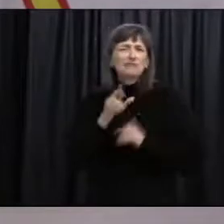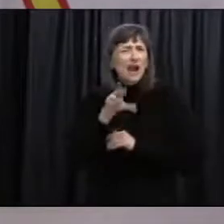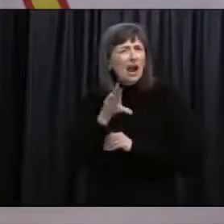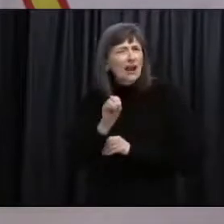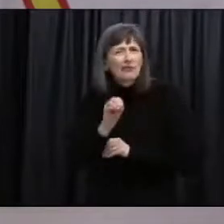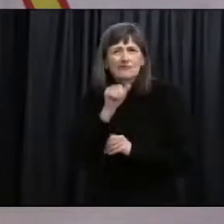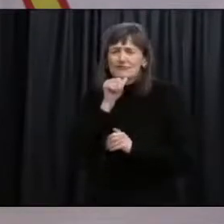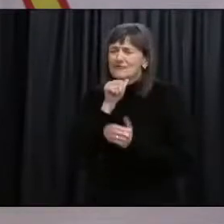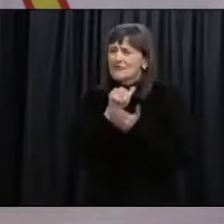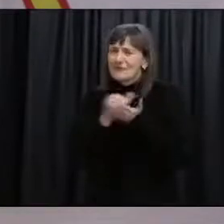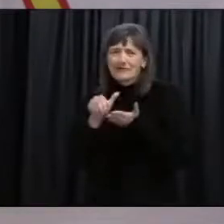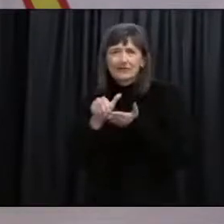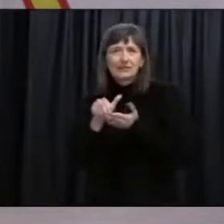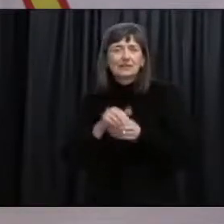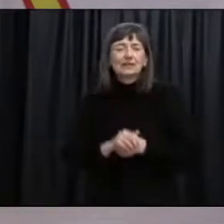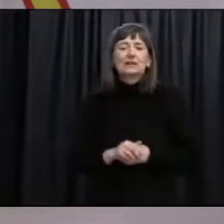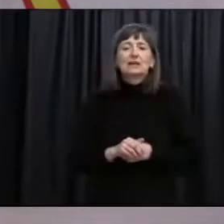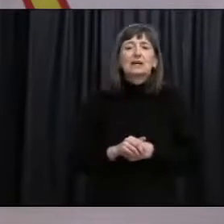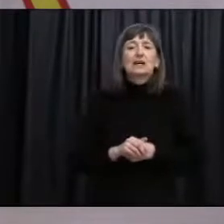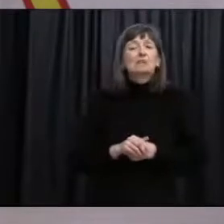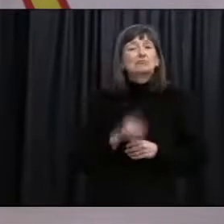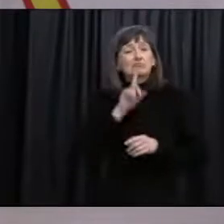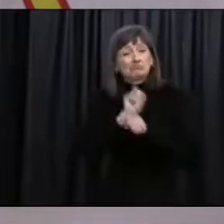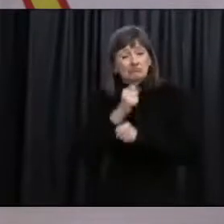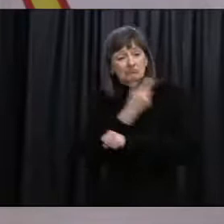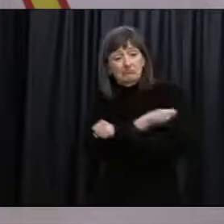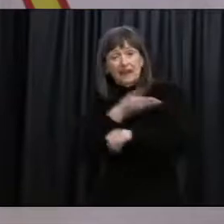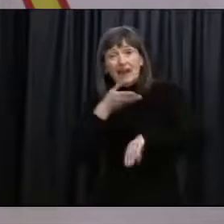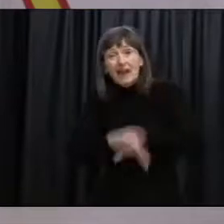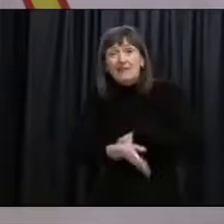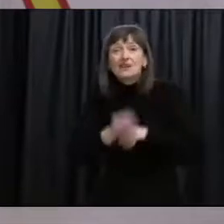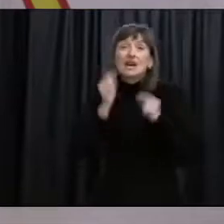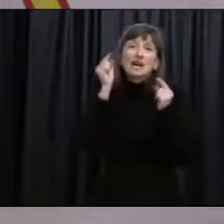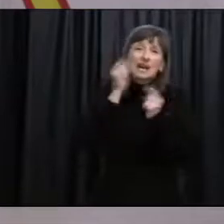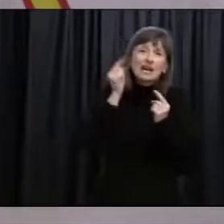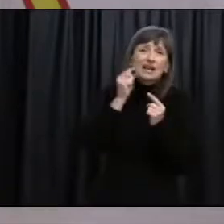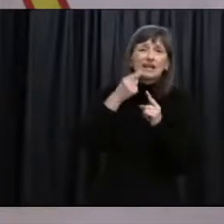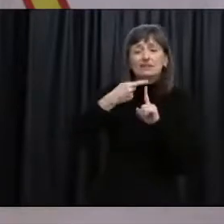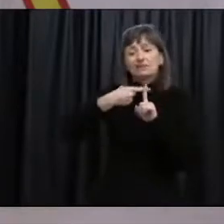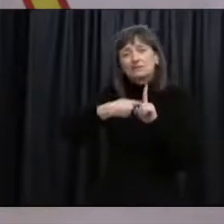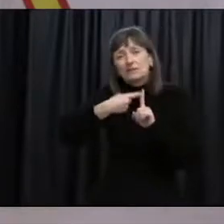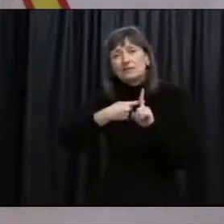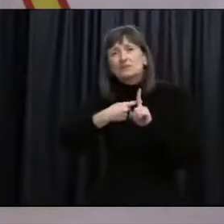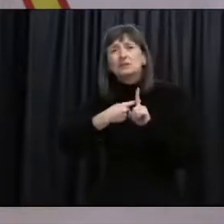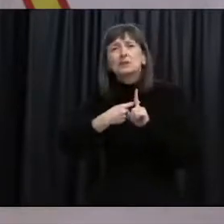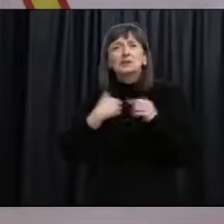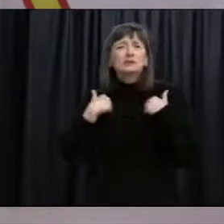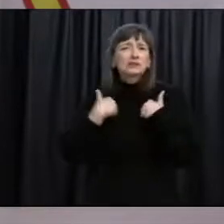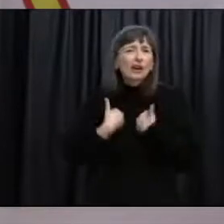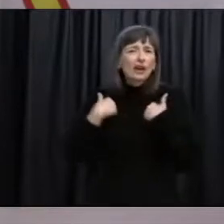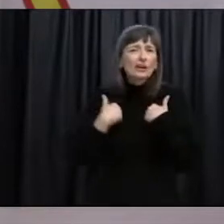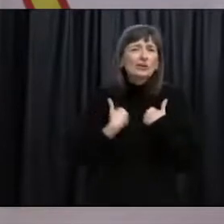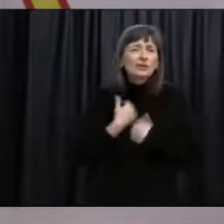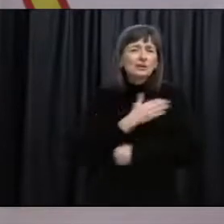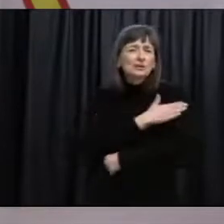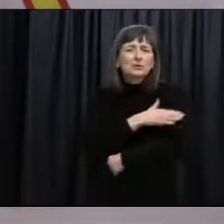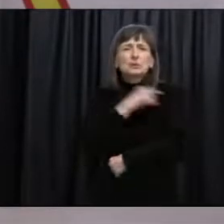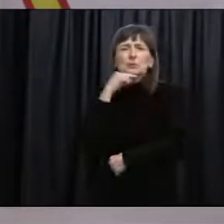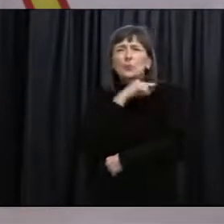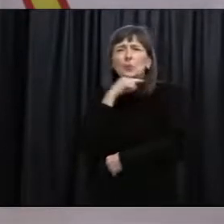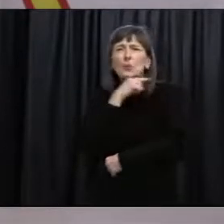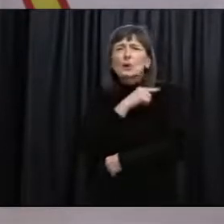and temporary adverse events such as headache, fever, fatigue, or pain around the injection site are common after